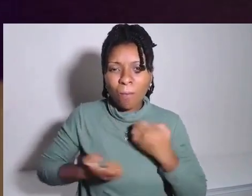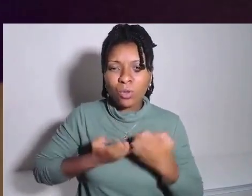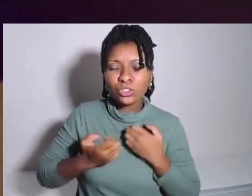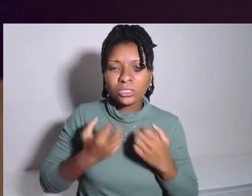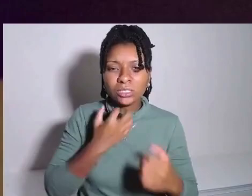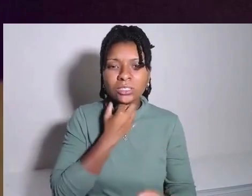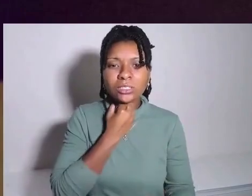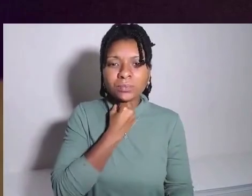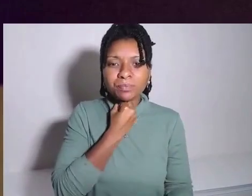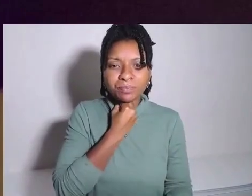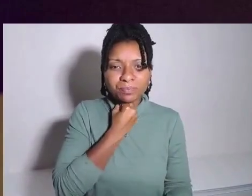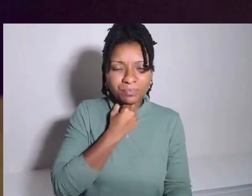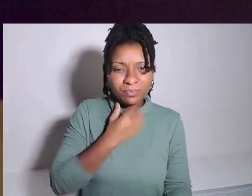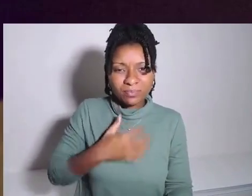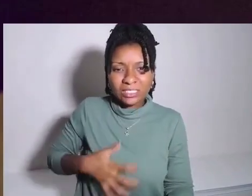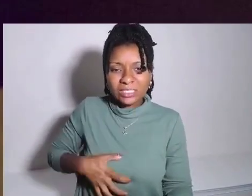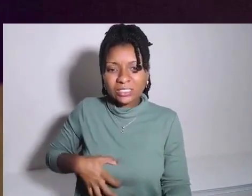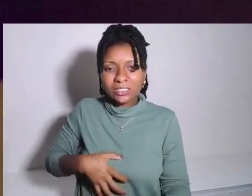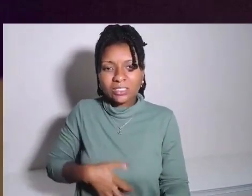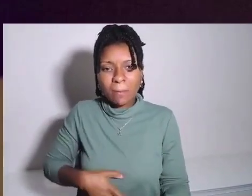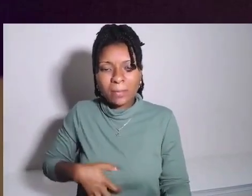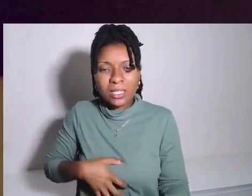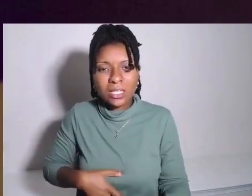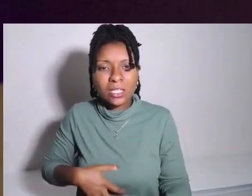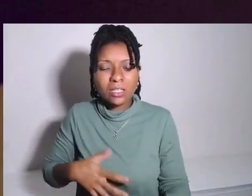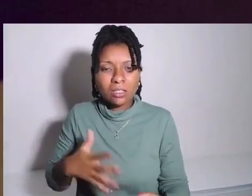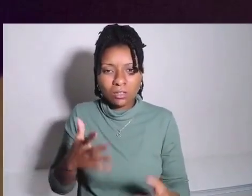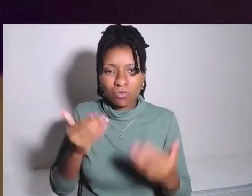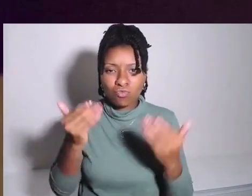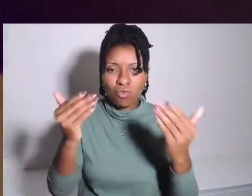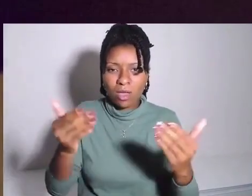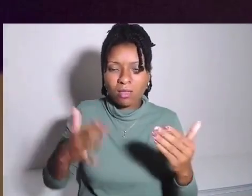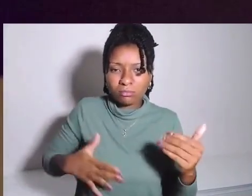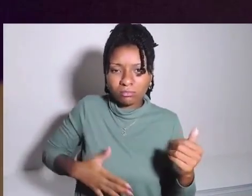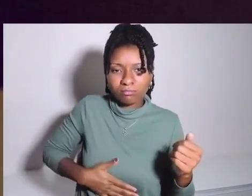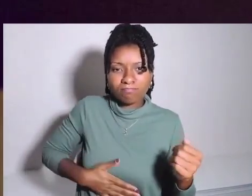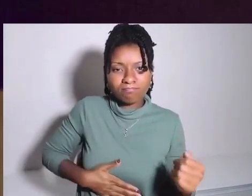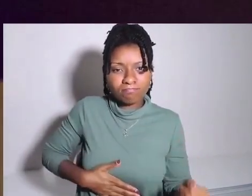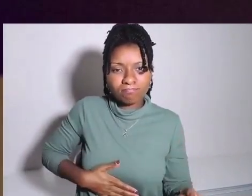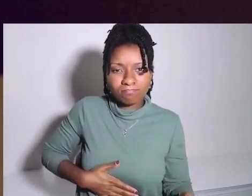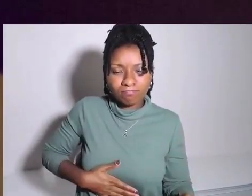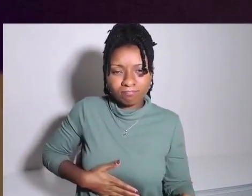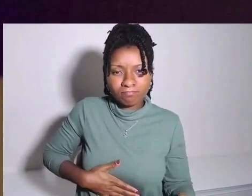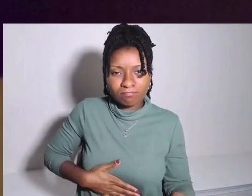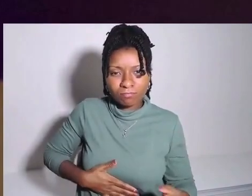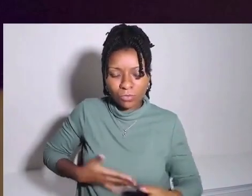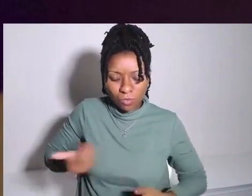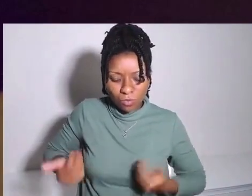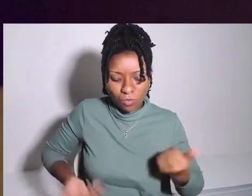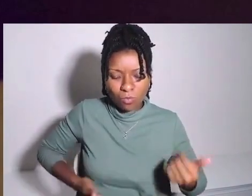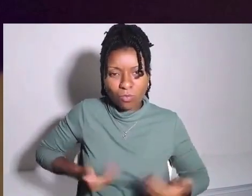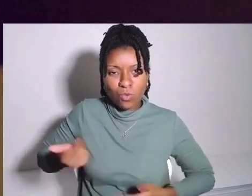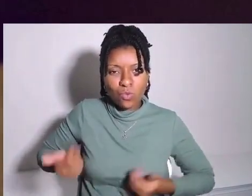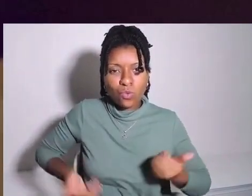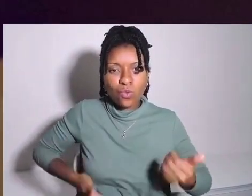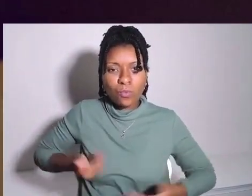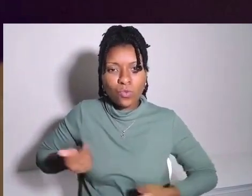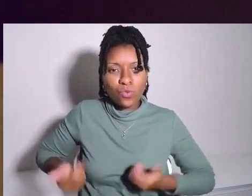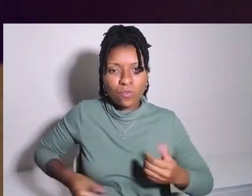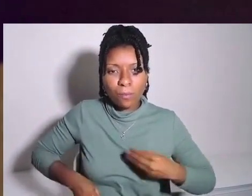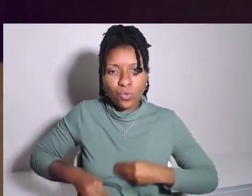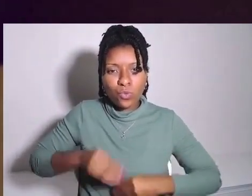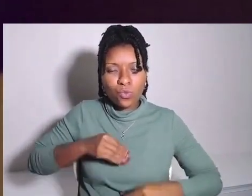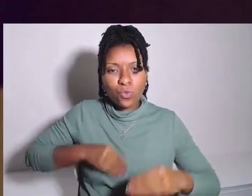lurking in the liver. Place your hand there and move it with your thoughts, with your sound.